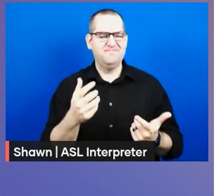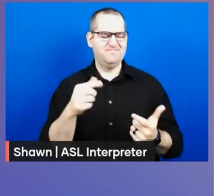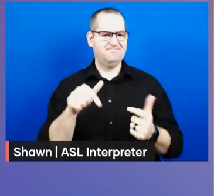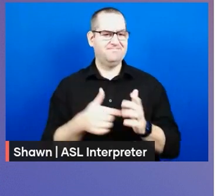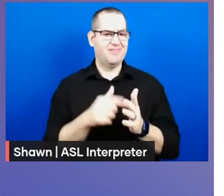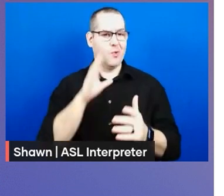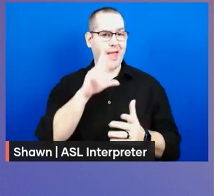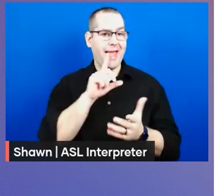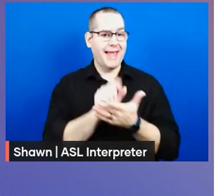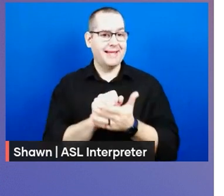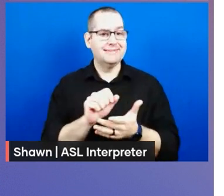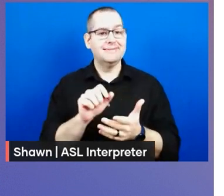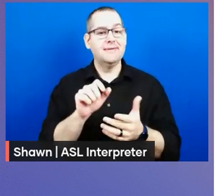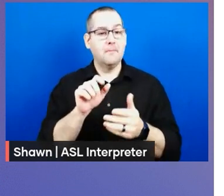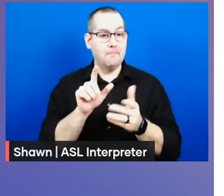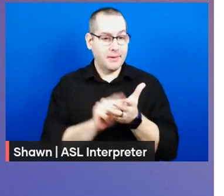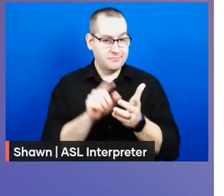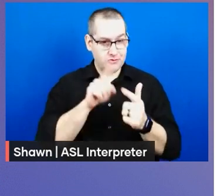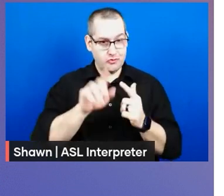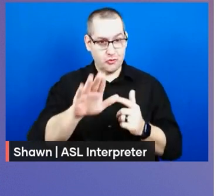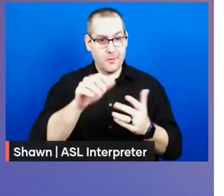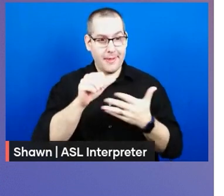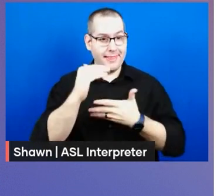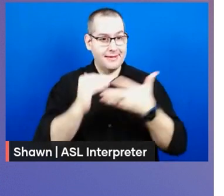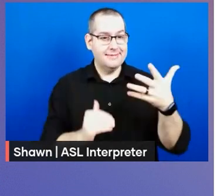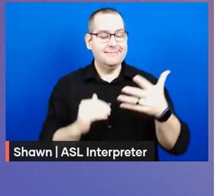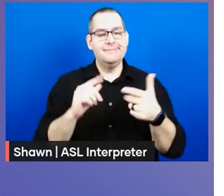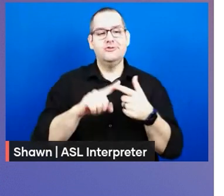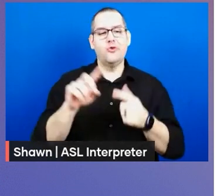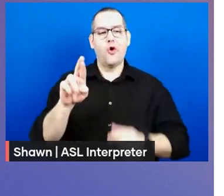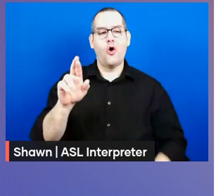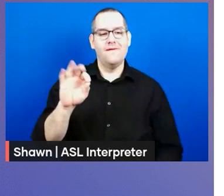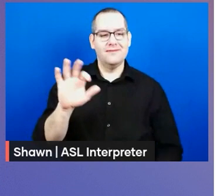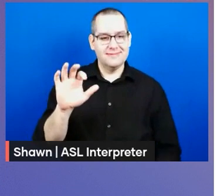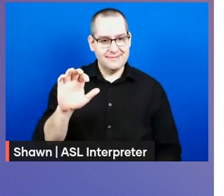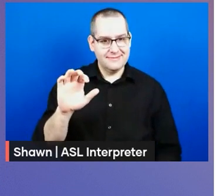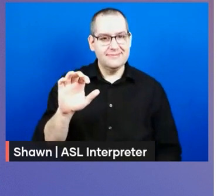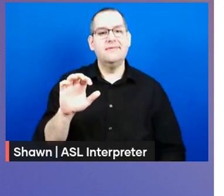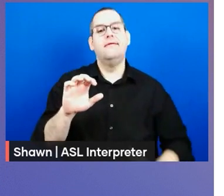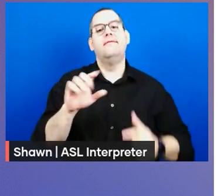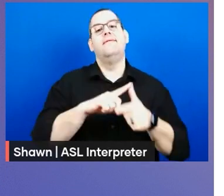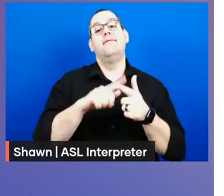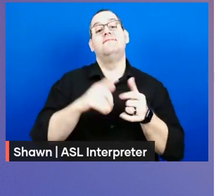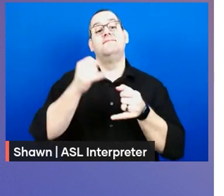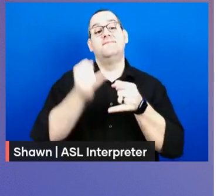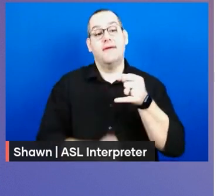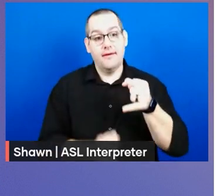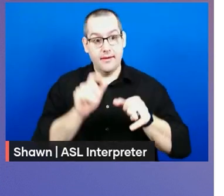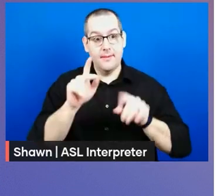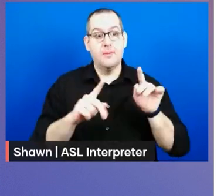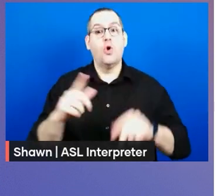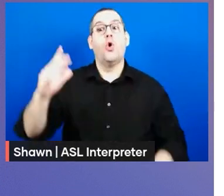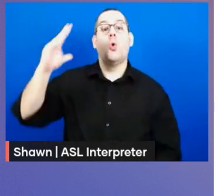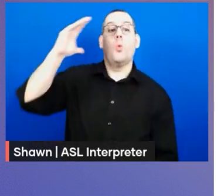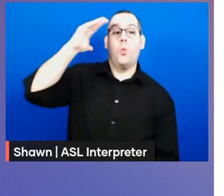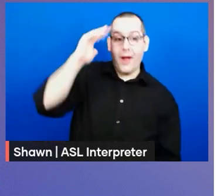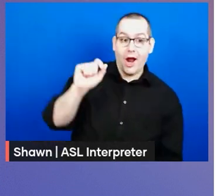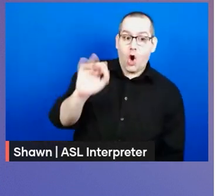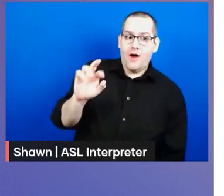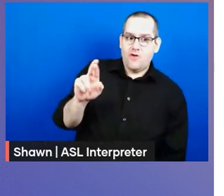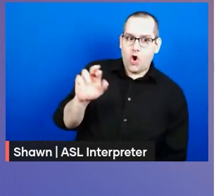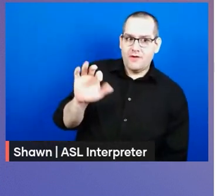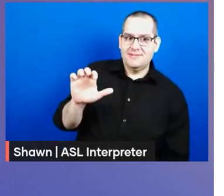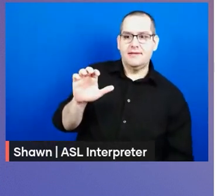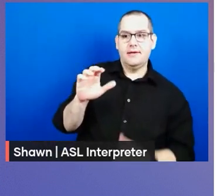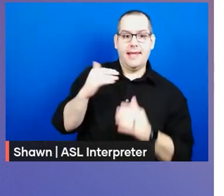actually publish it to a mailing list that's pertaining to this this RFC. And then finally, folks will be aware about this RFC if they read the email or